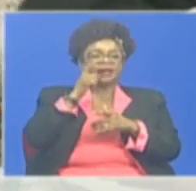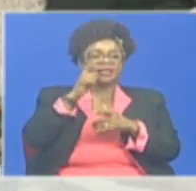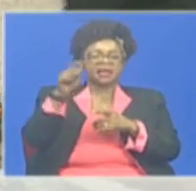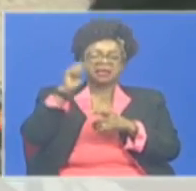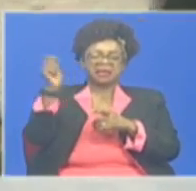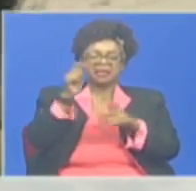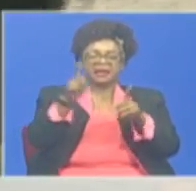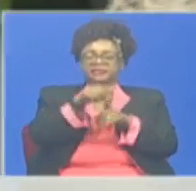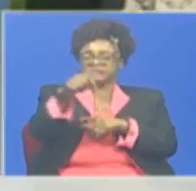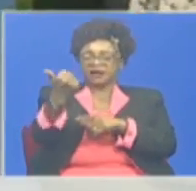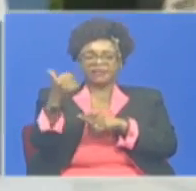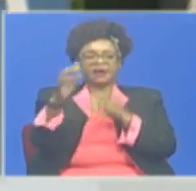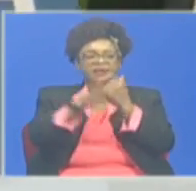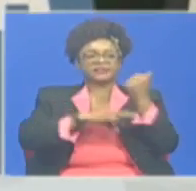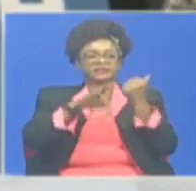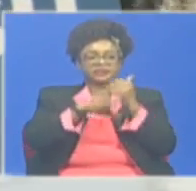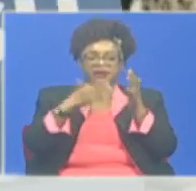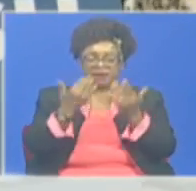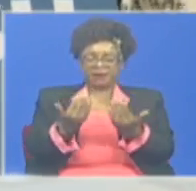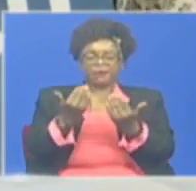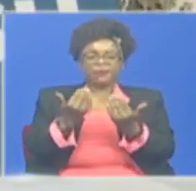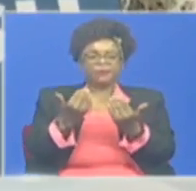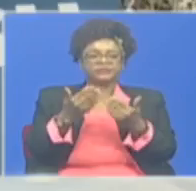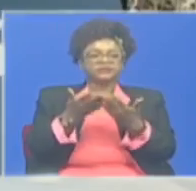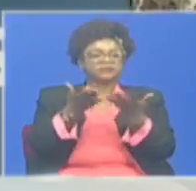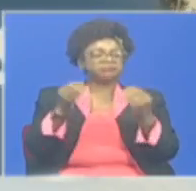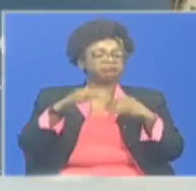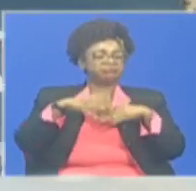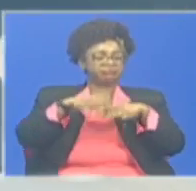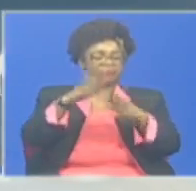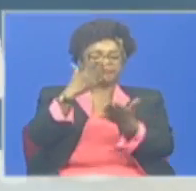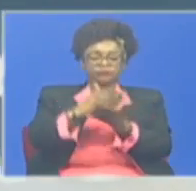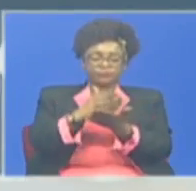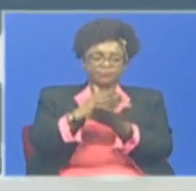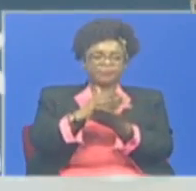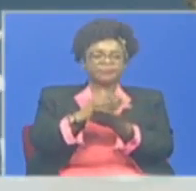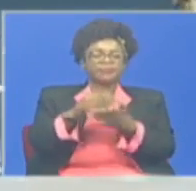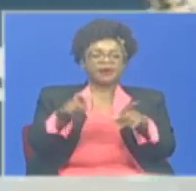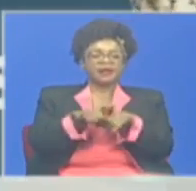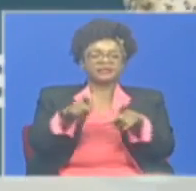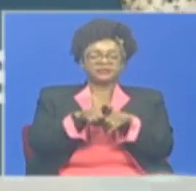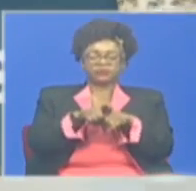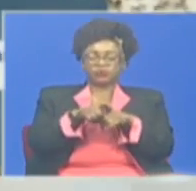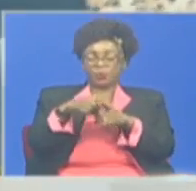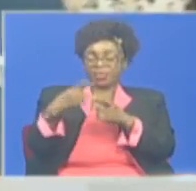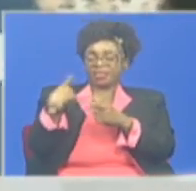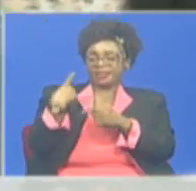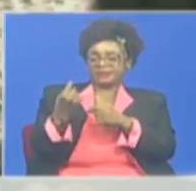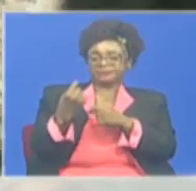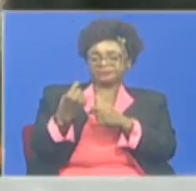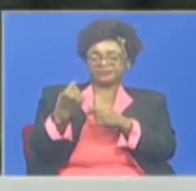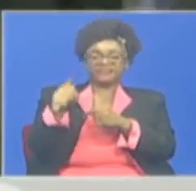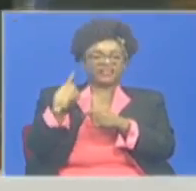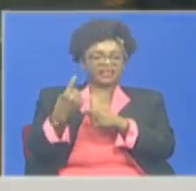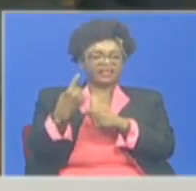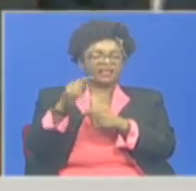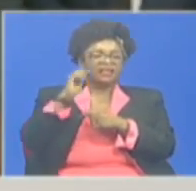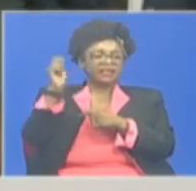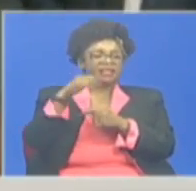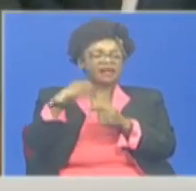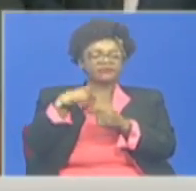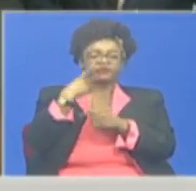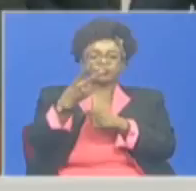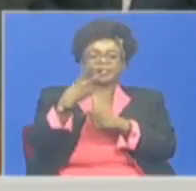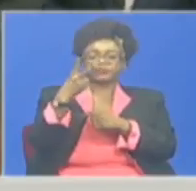countries around the globe, is currently battling the spread of the coronavirus. According to the latest figures, Kenya has 225